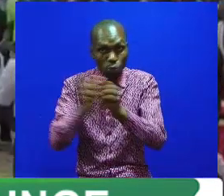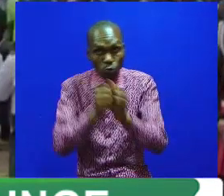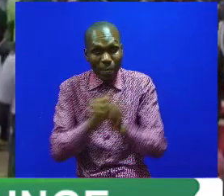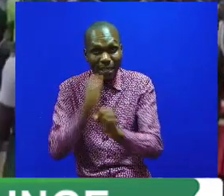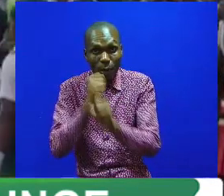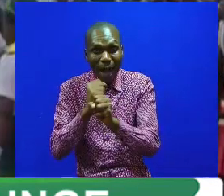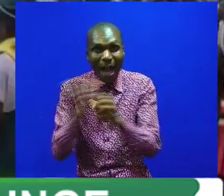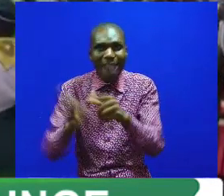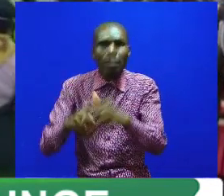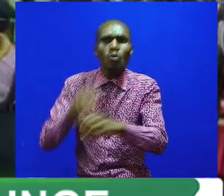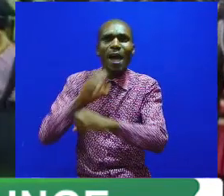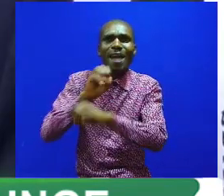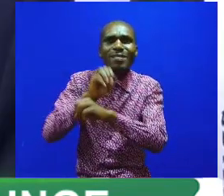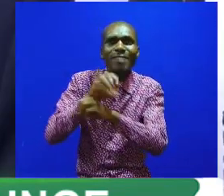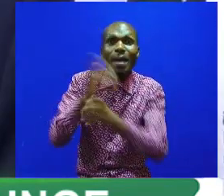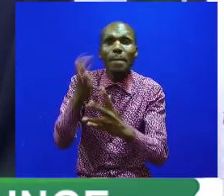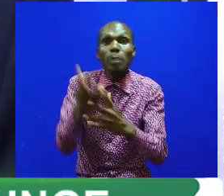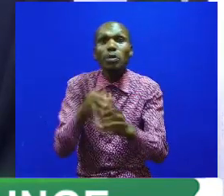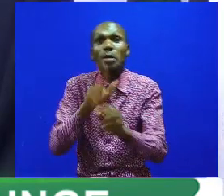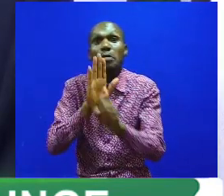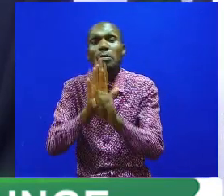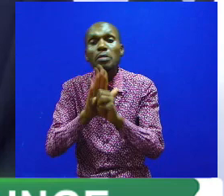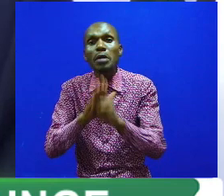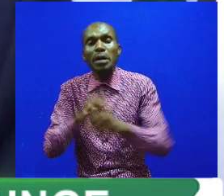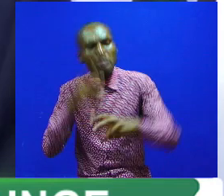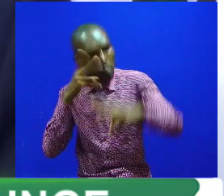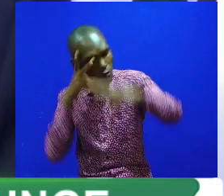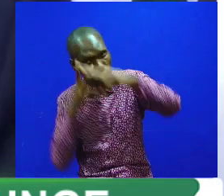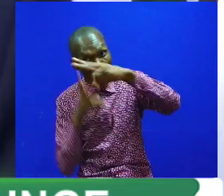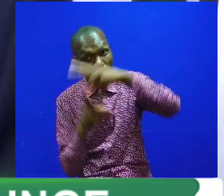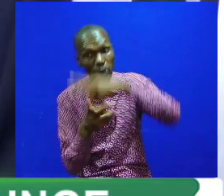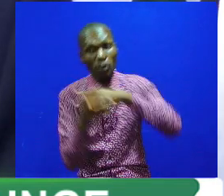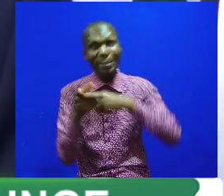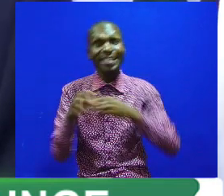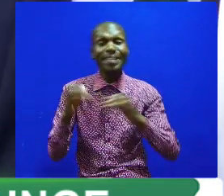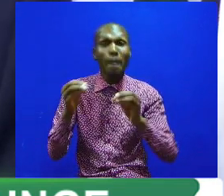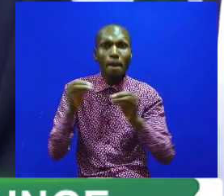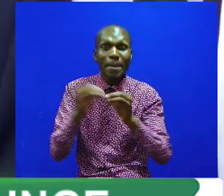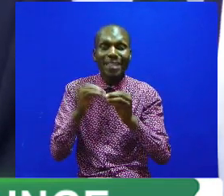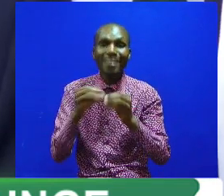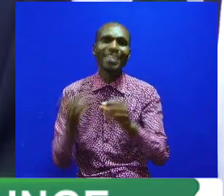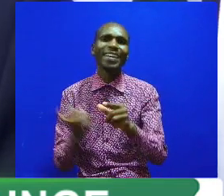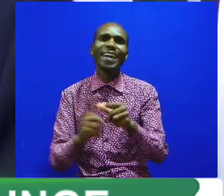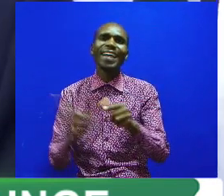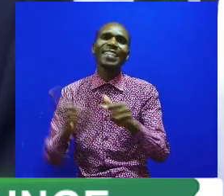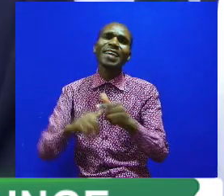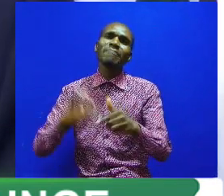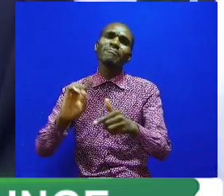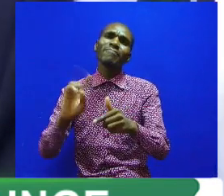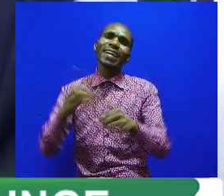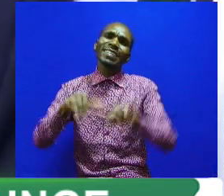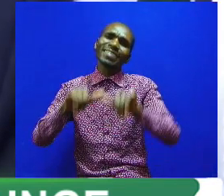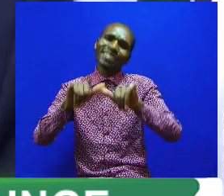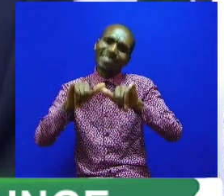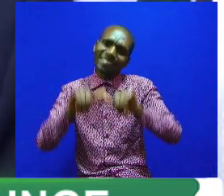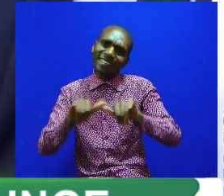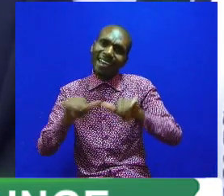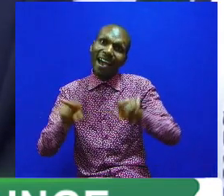wesemia negati ya yande. The mission and objective of this caucus is to first remain as